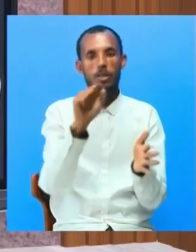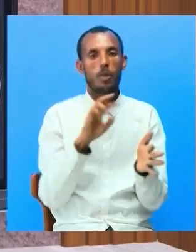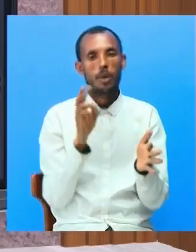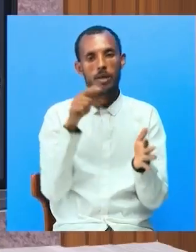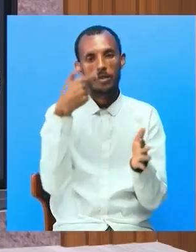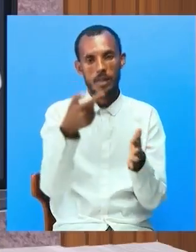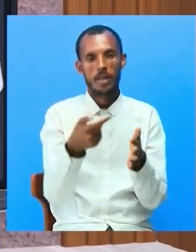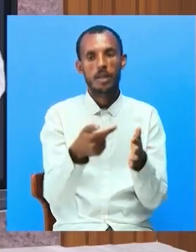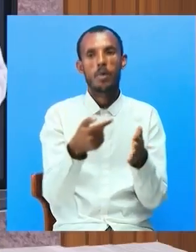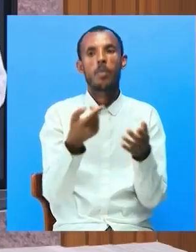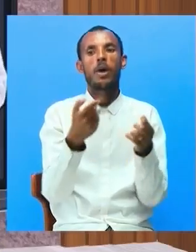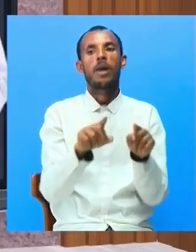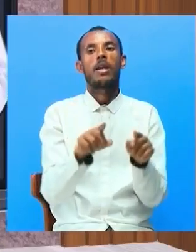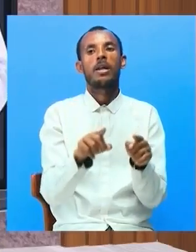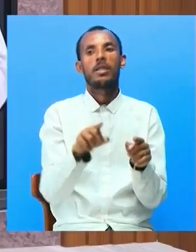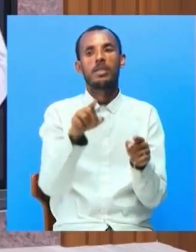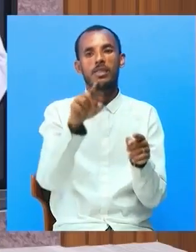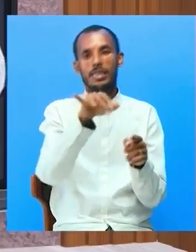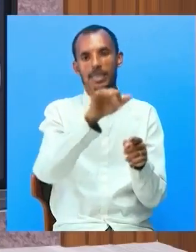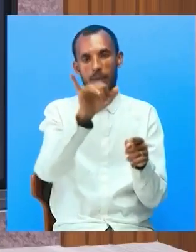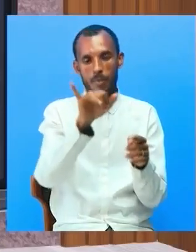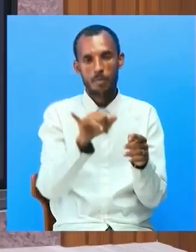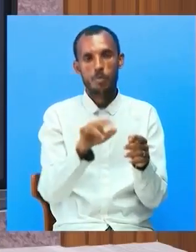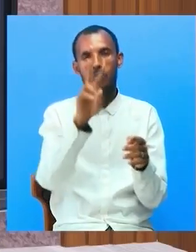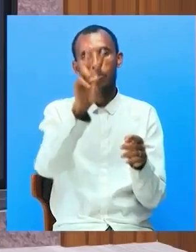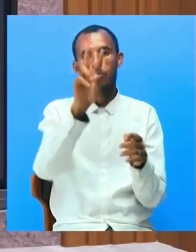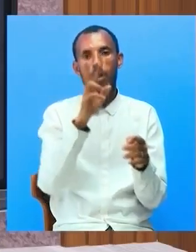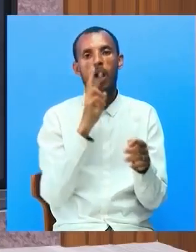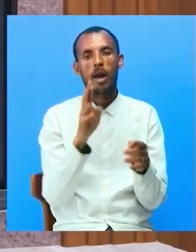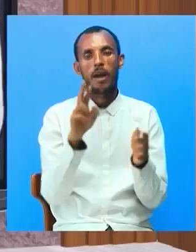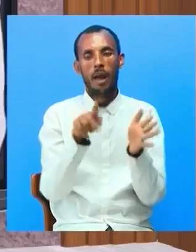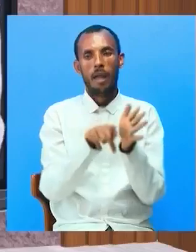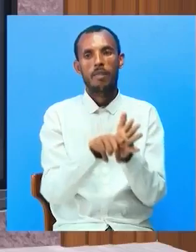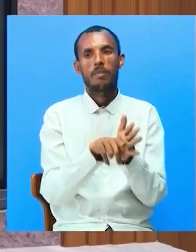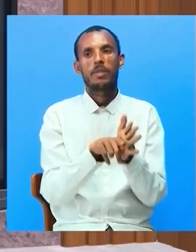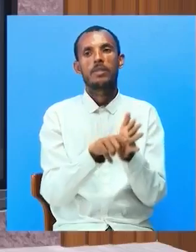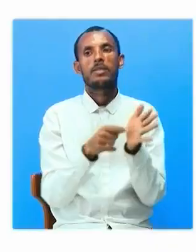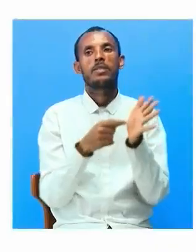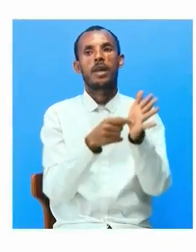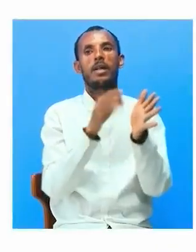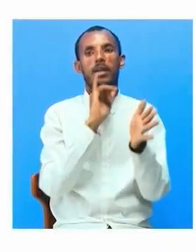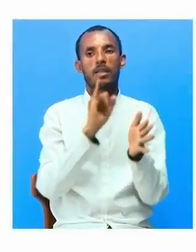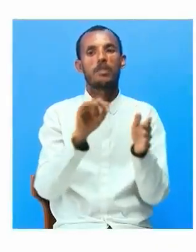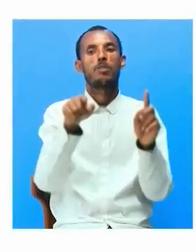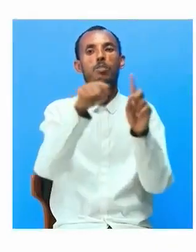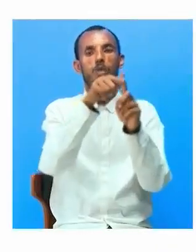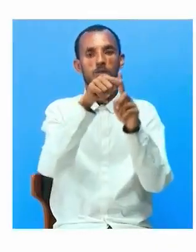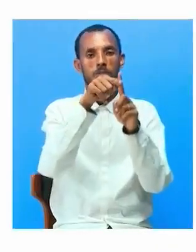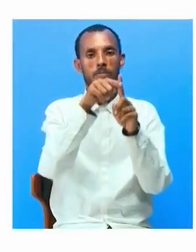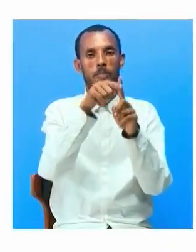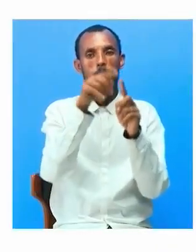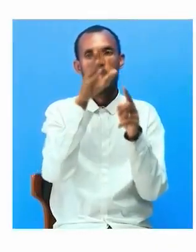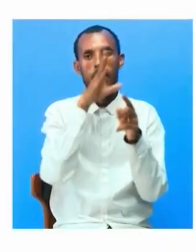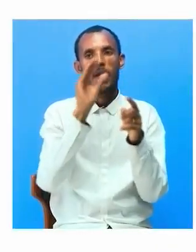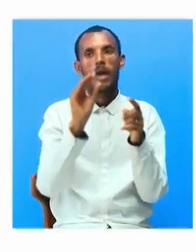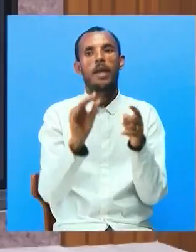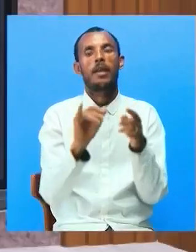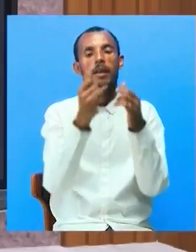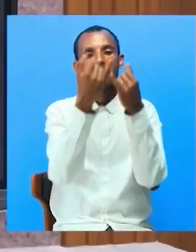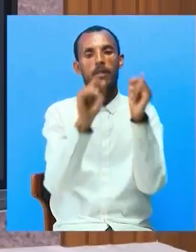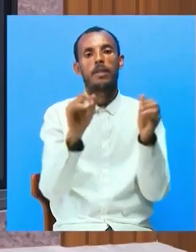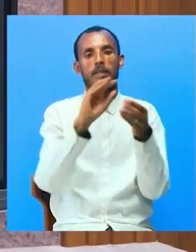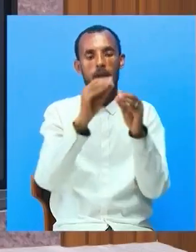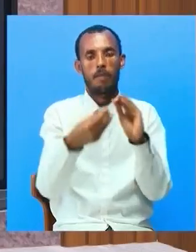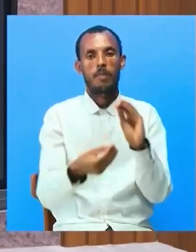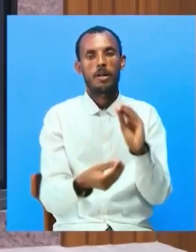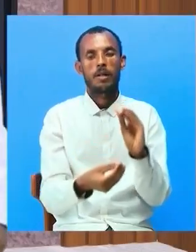said, when both integers are negative, the sign of the quotient is it is positive, and then you divide